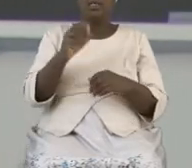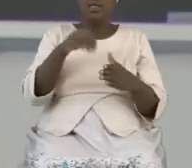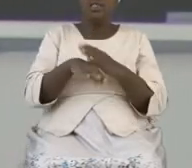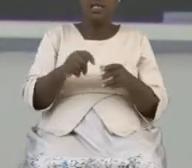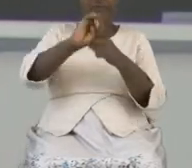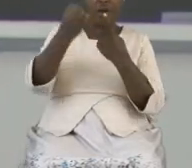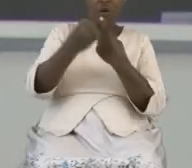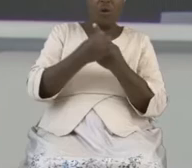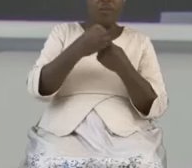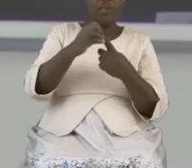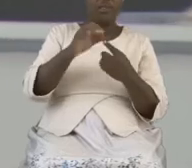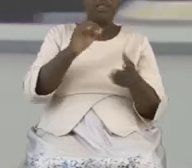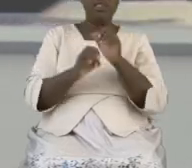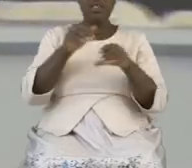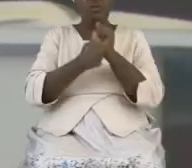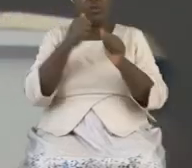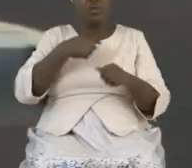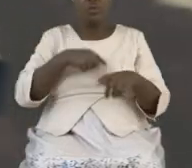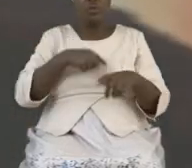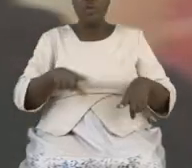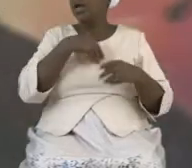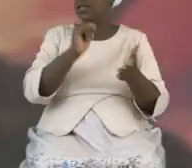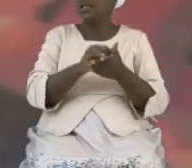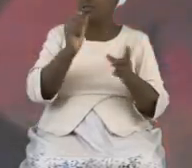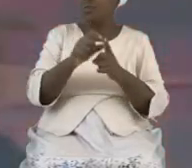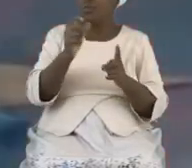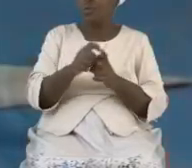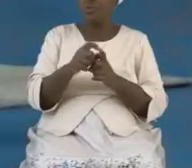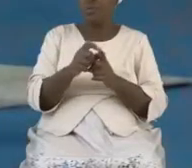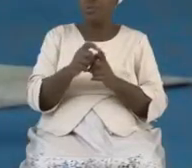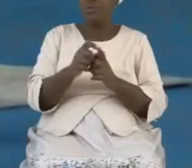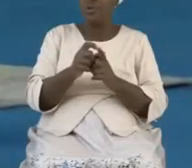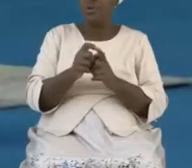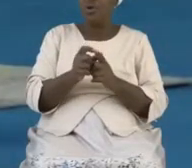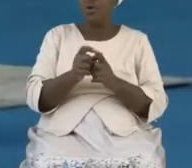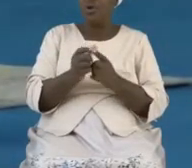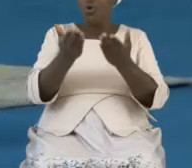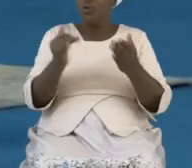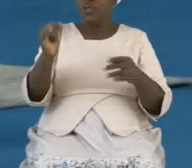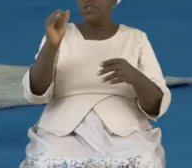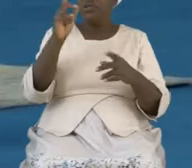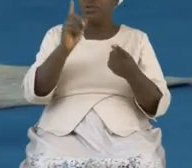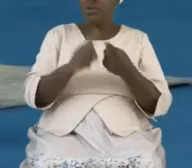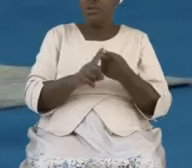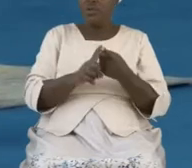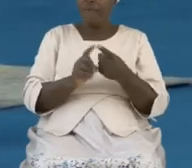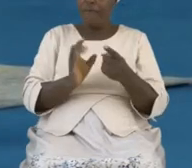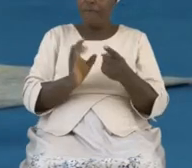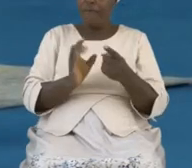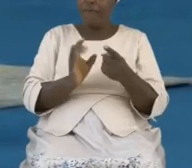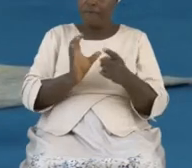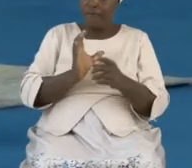live. And that world wanting to press us to its